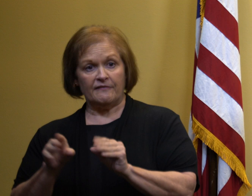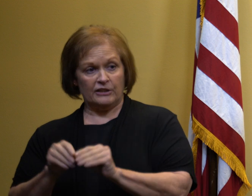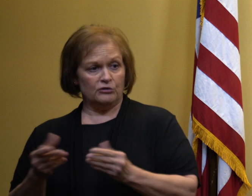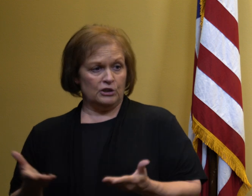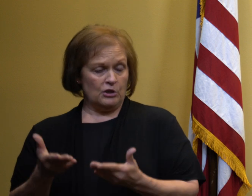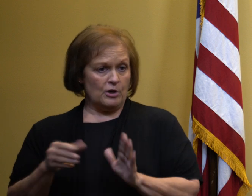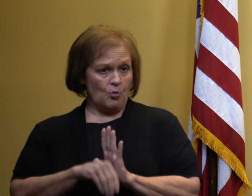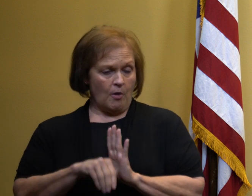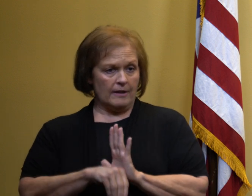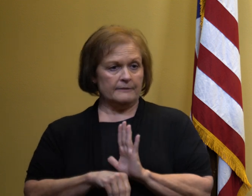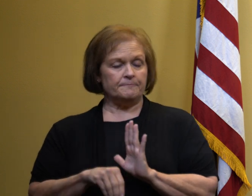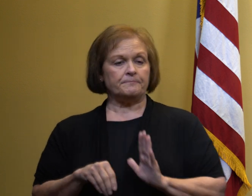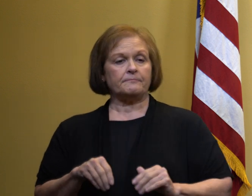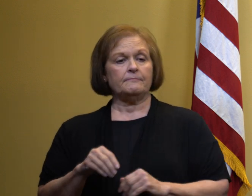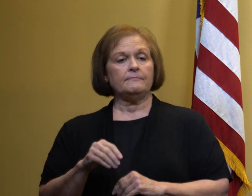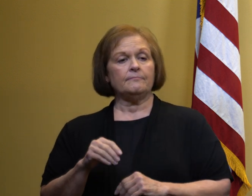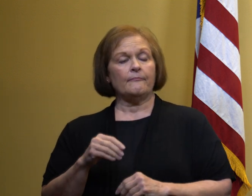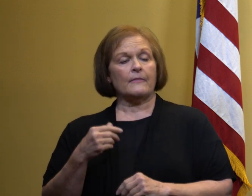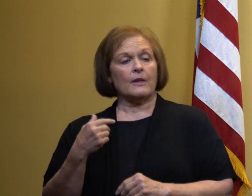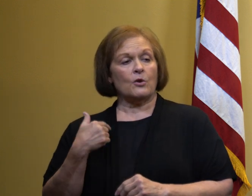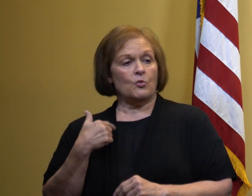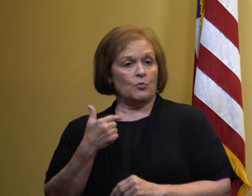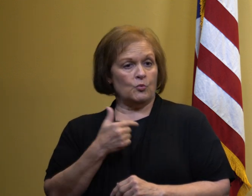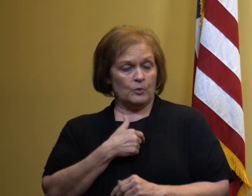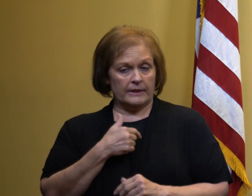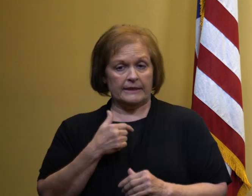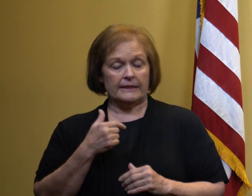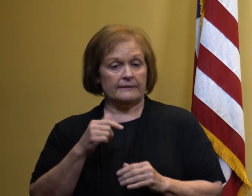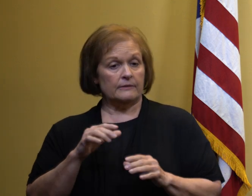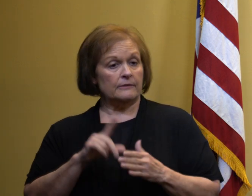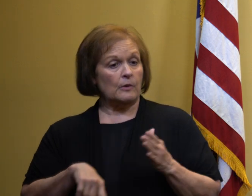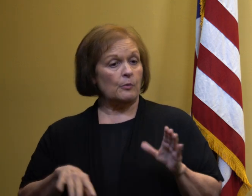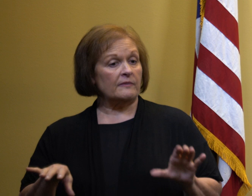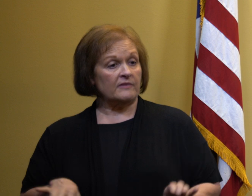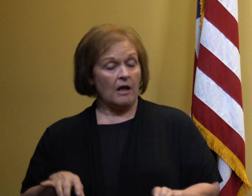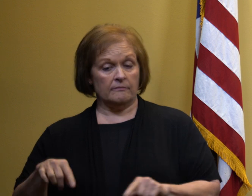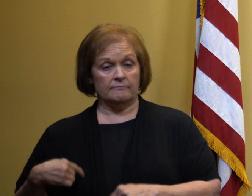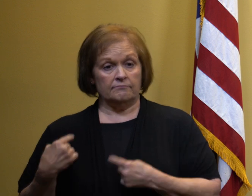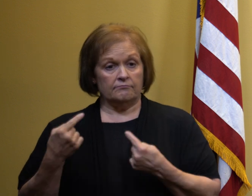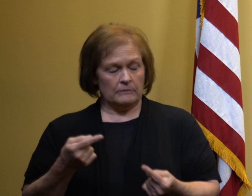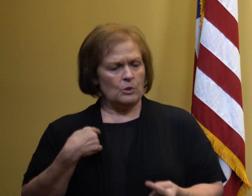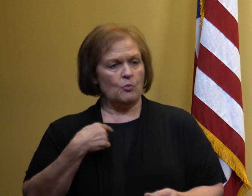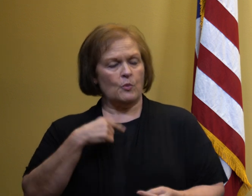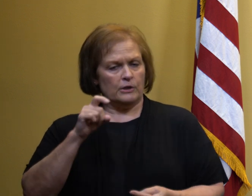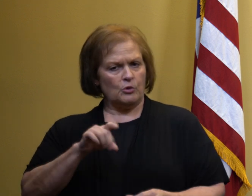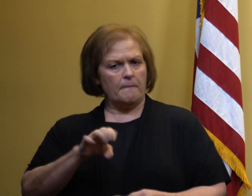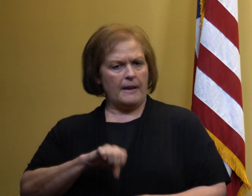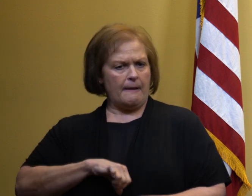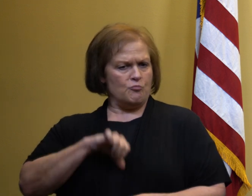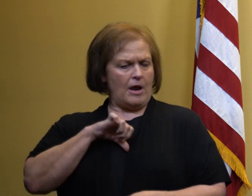city of New Orleans. And all that we've managed just throughout this year thus far, again, we should be proud in touting